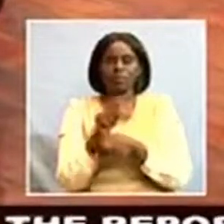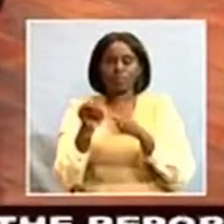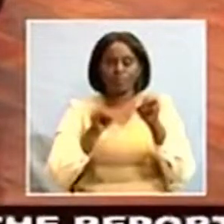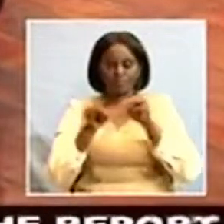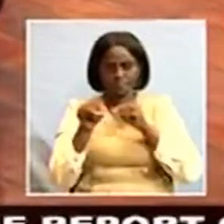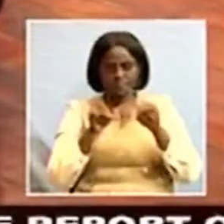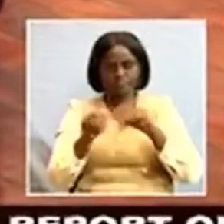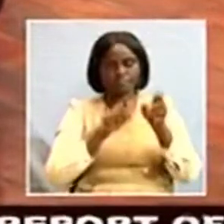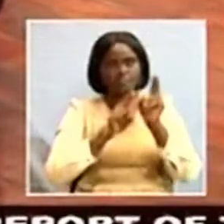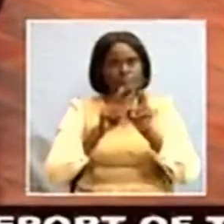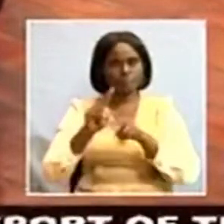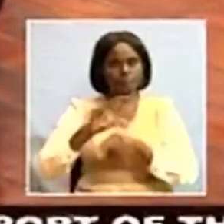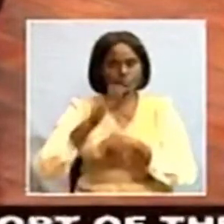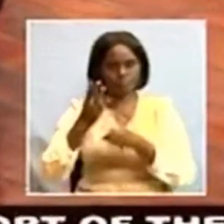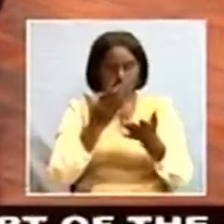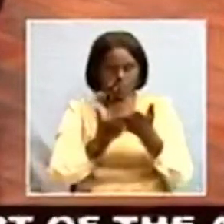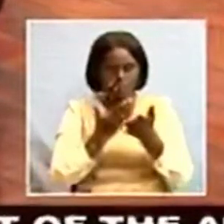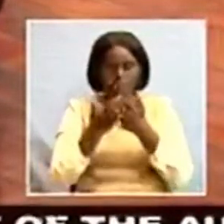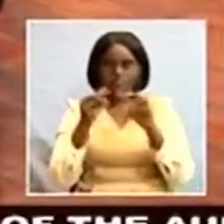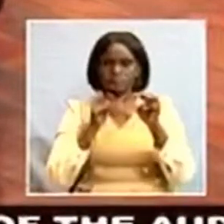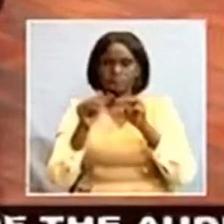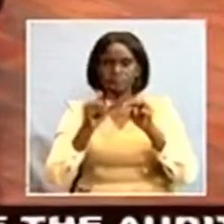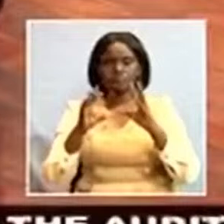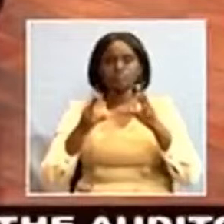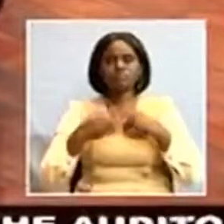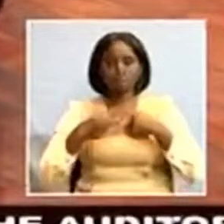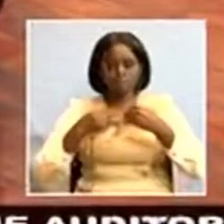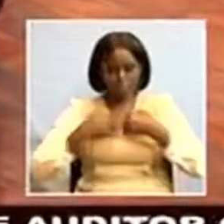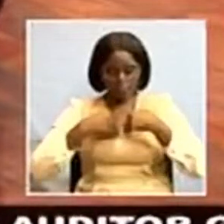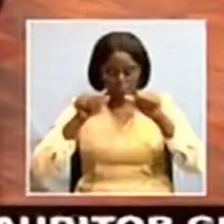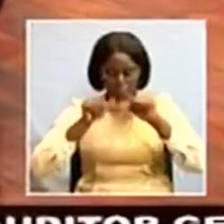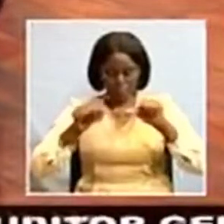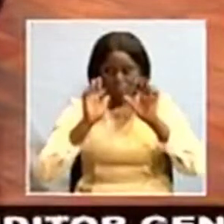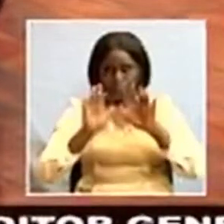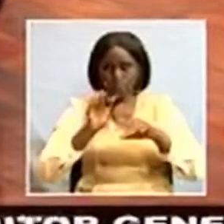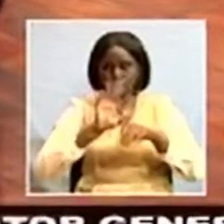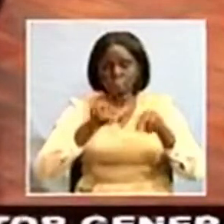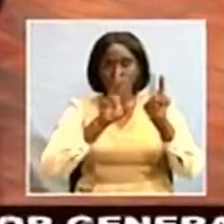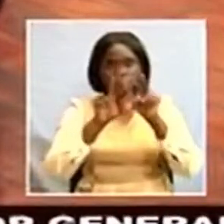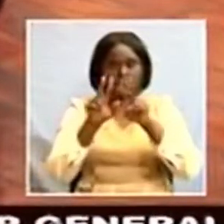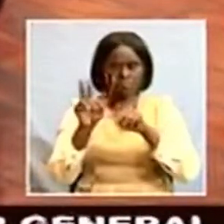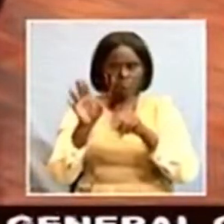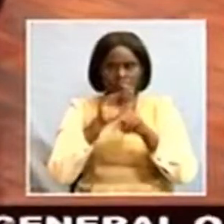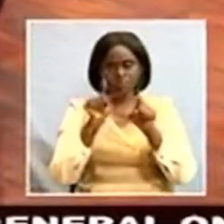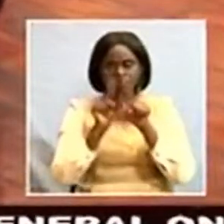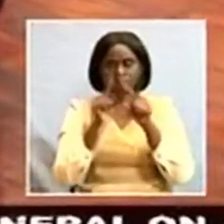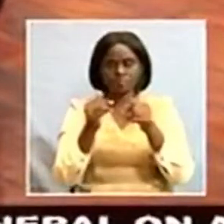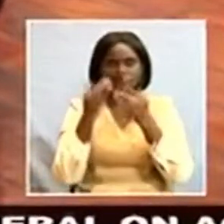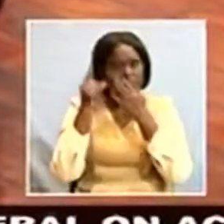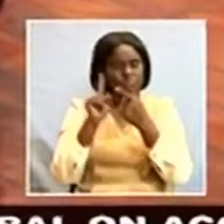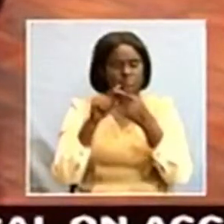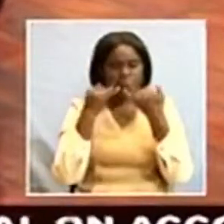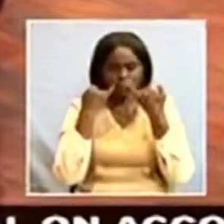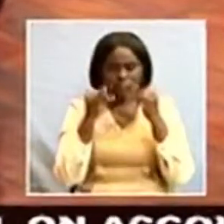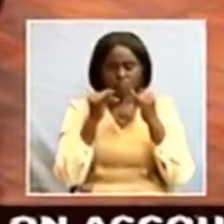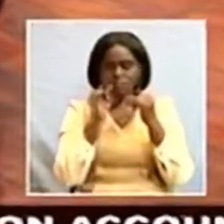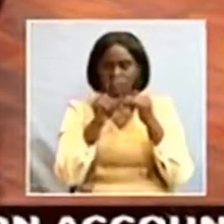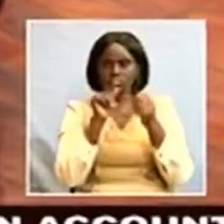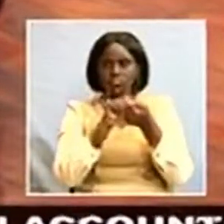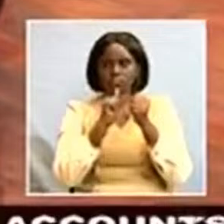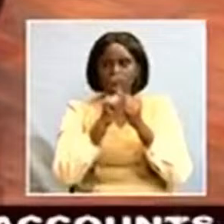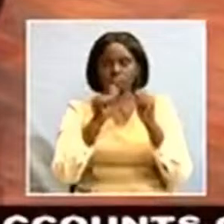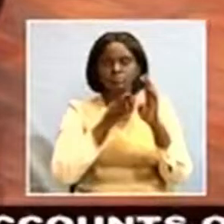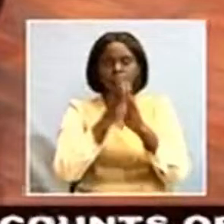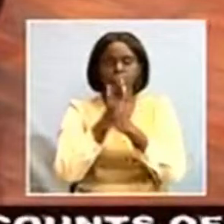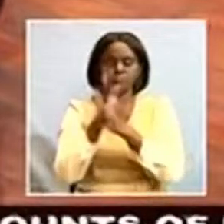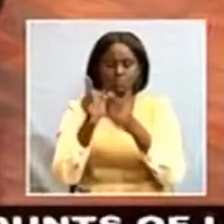Management response here. Management acknowledges the auditor's observation and wishes to state that the query relating